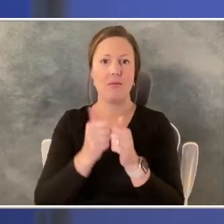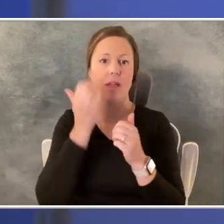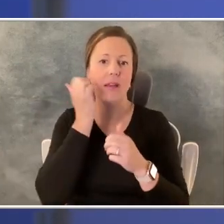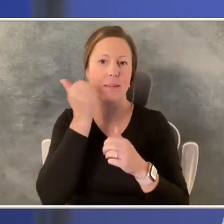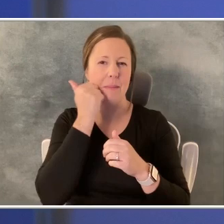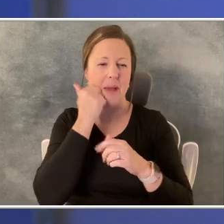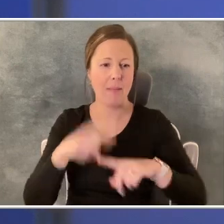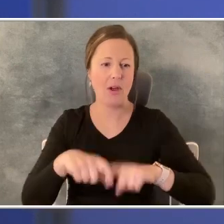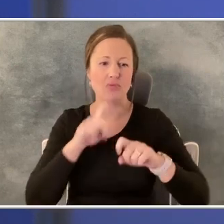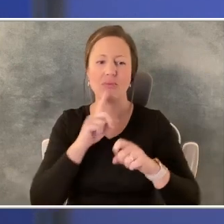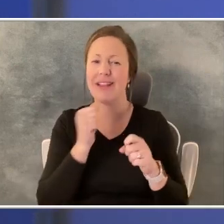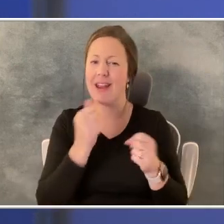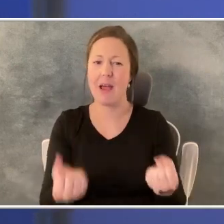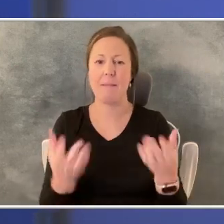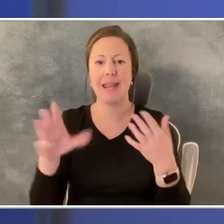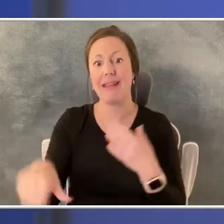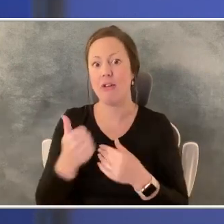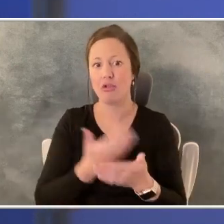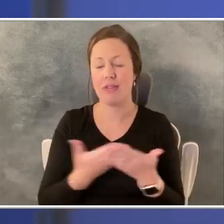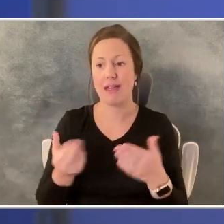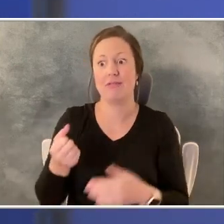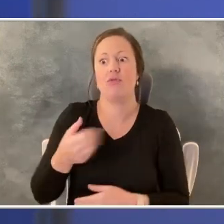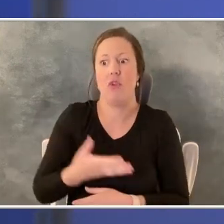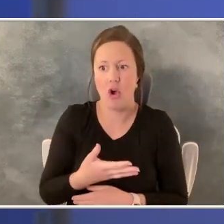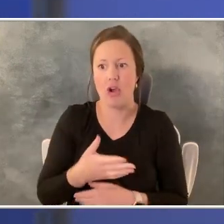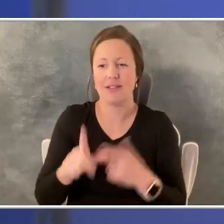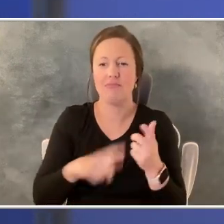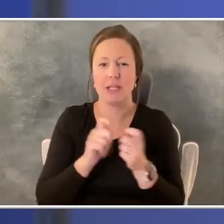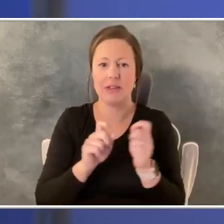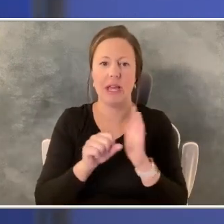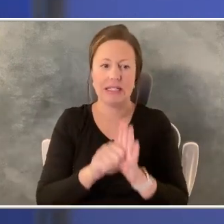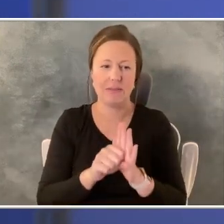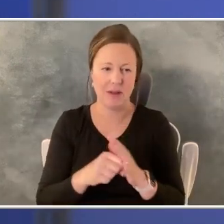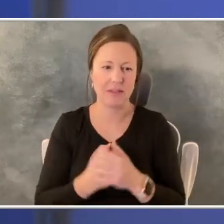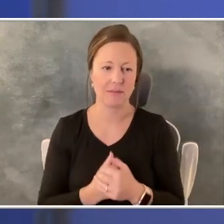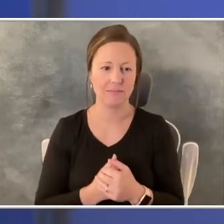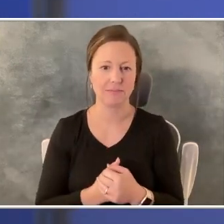can cause these hot flashes, night sweats, and what we call vasomotor symptoms.